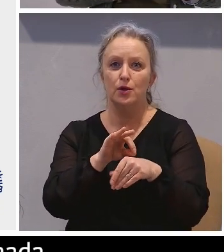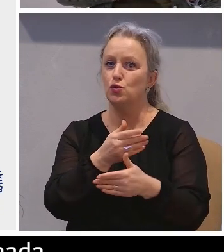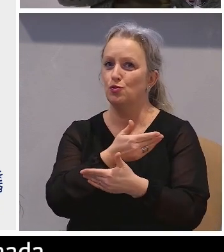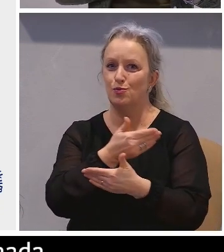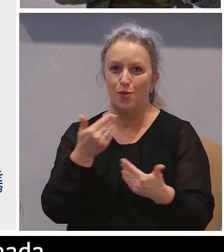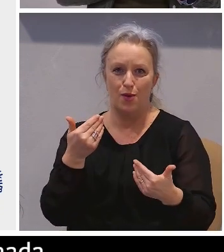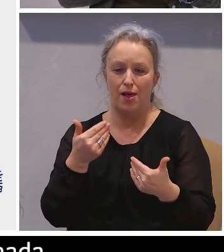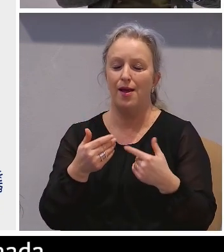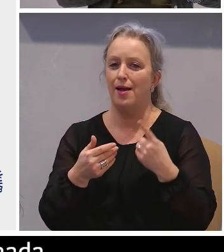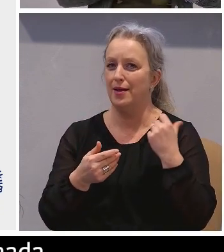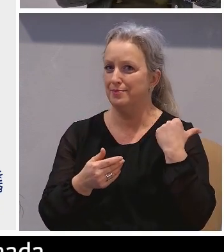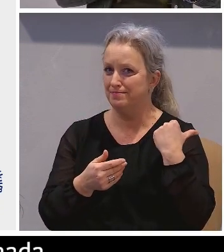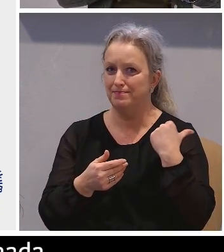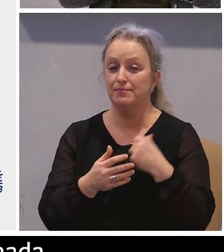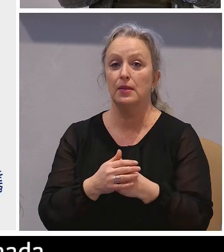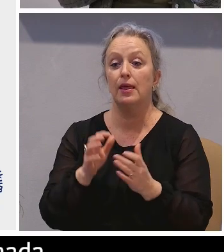develop.